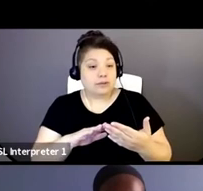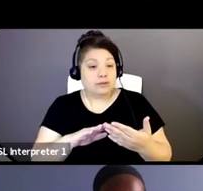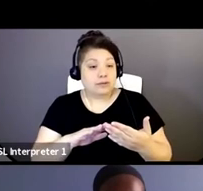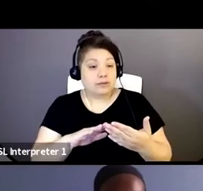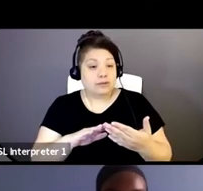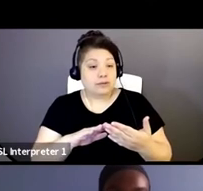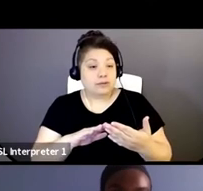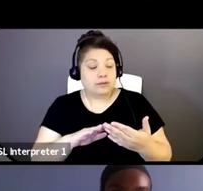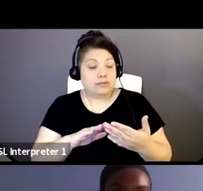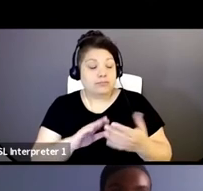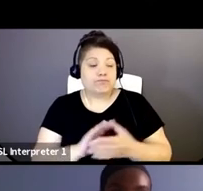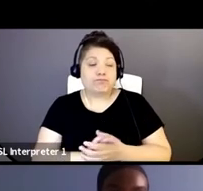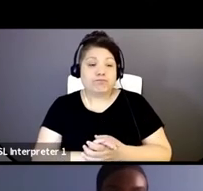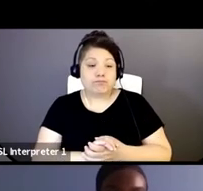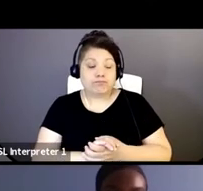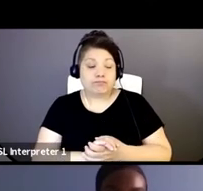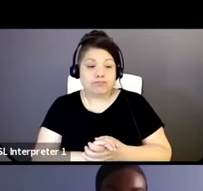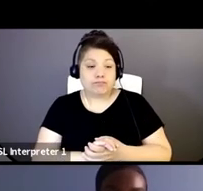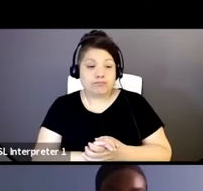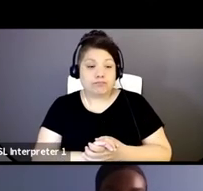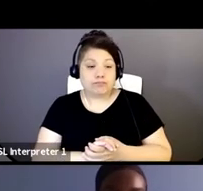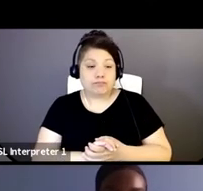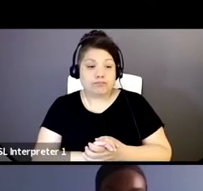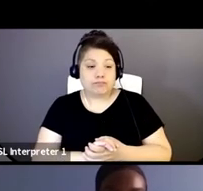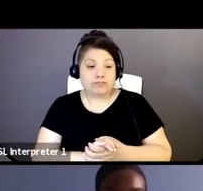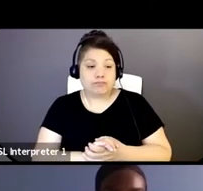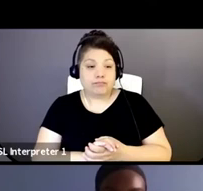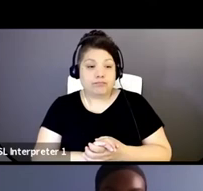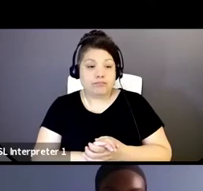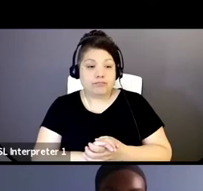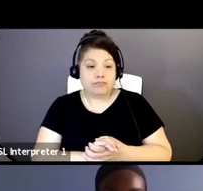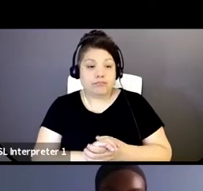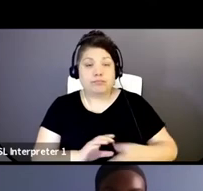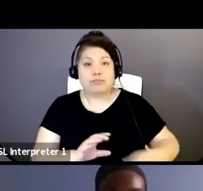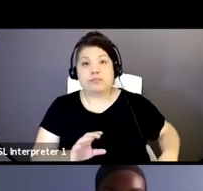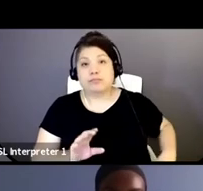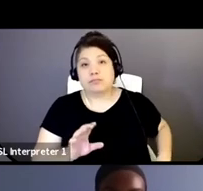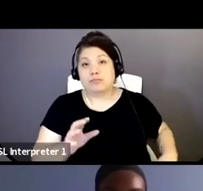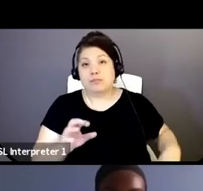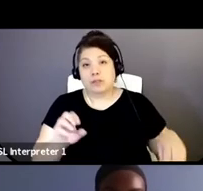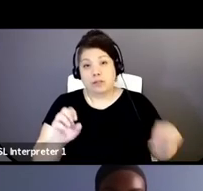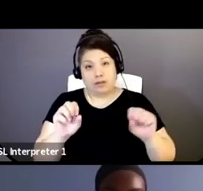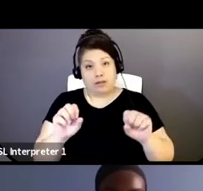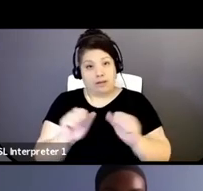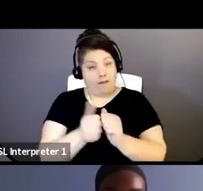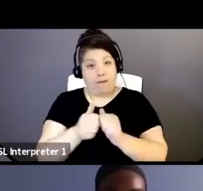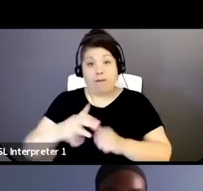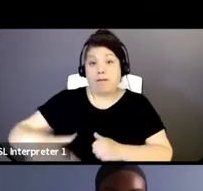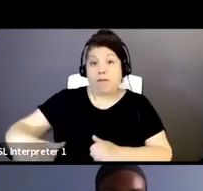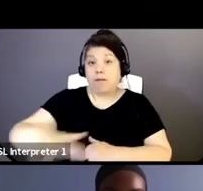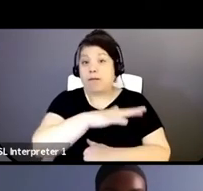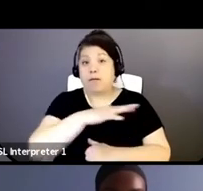it looks like some like a place where we can love each other through our struggles.